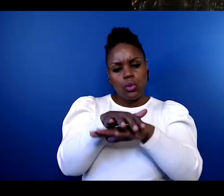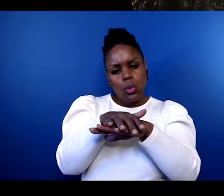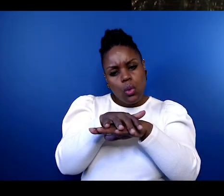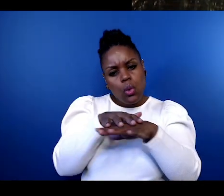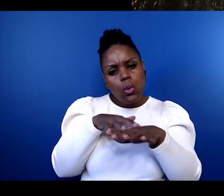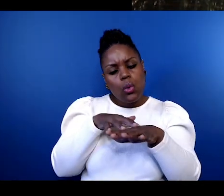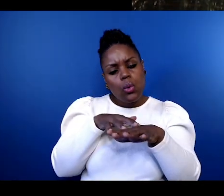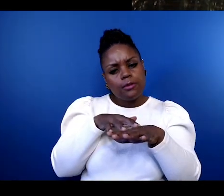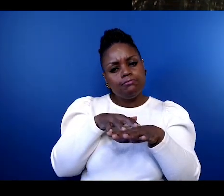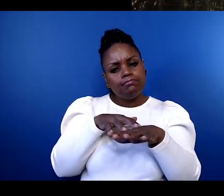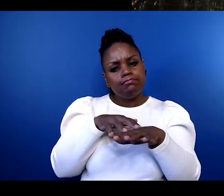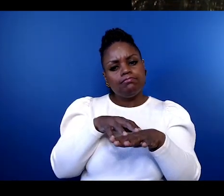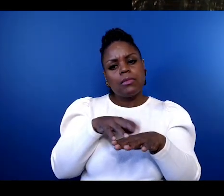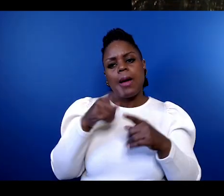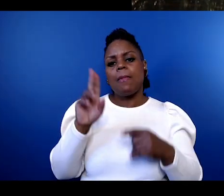right now.